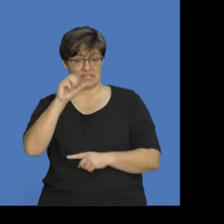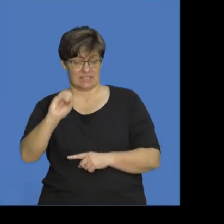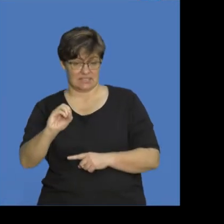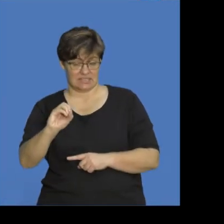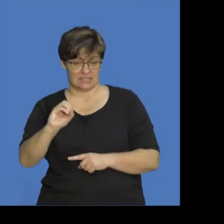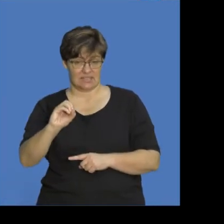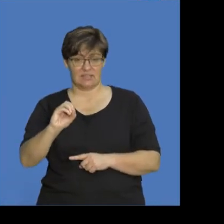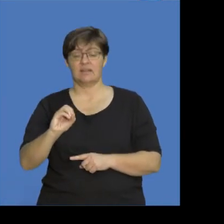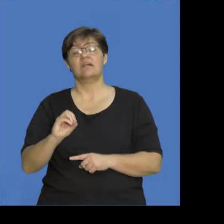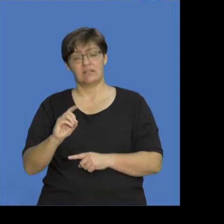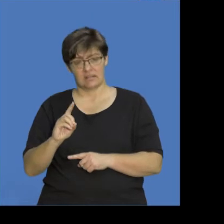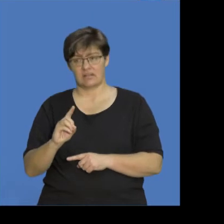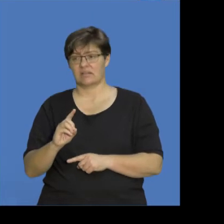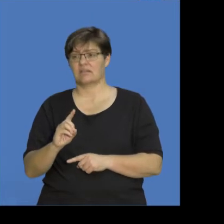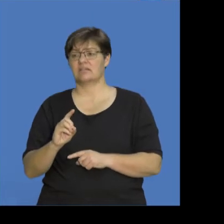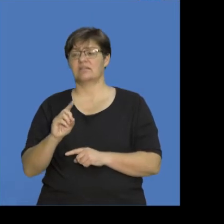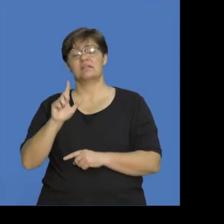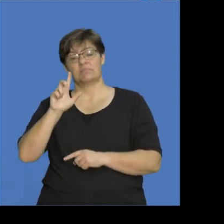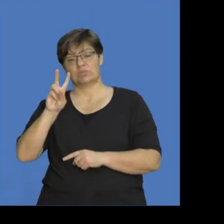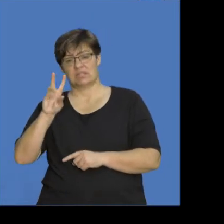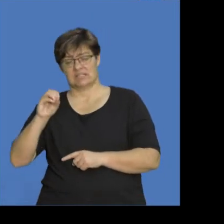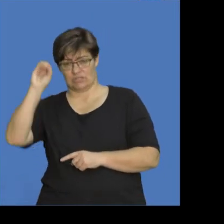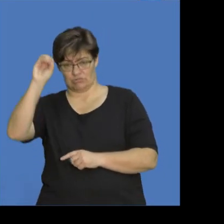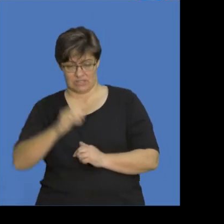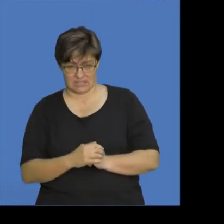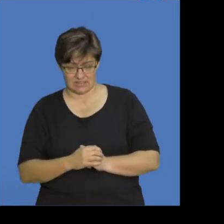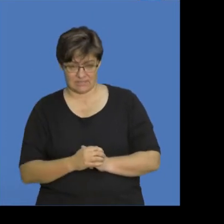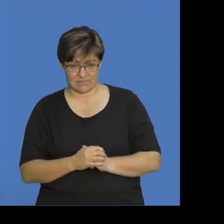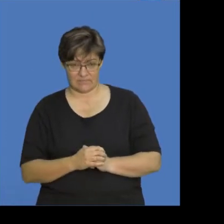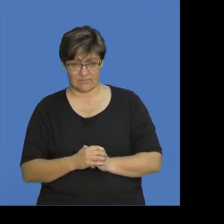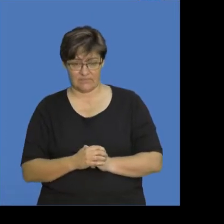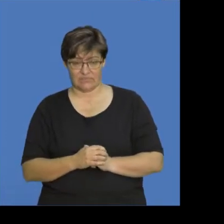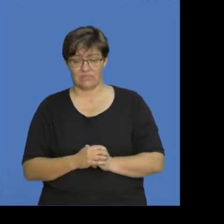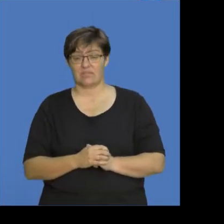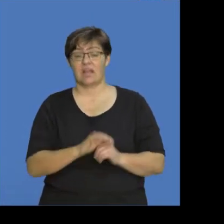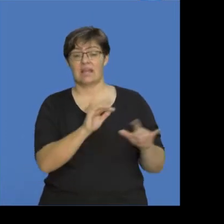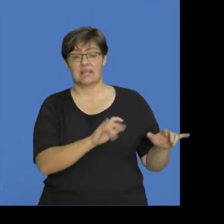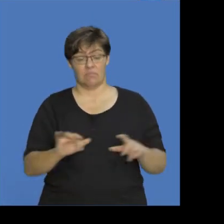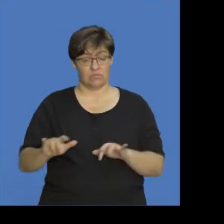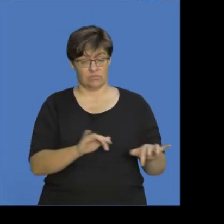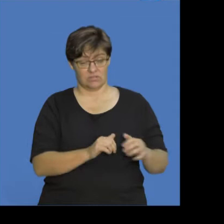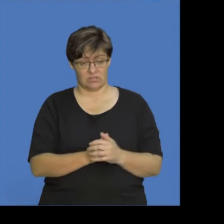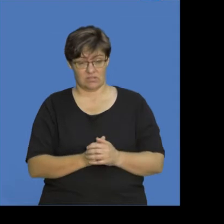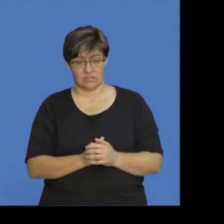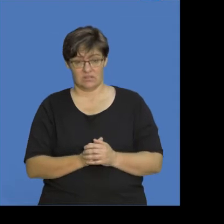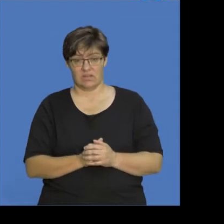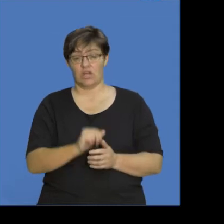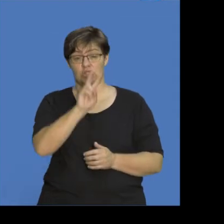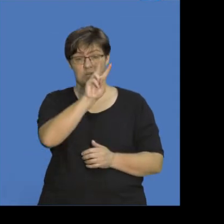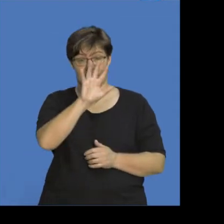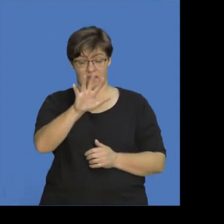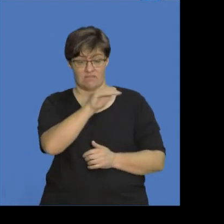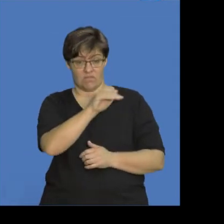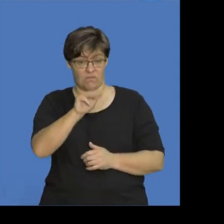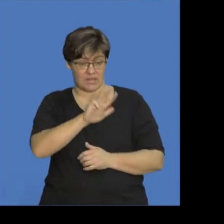times 360, angles around the circle equals to 20. The keyboard angle